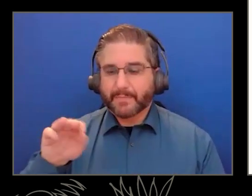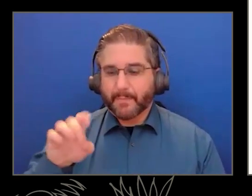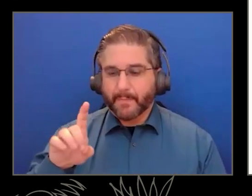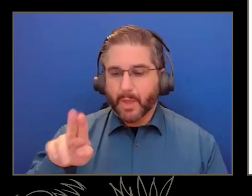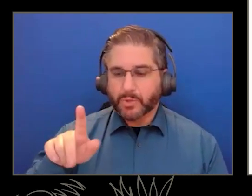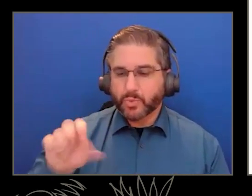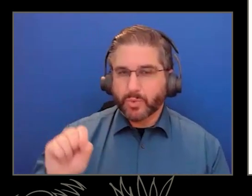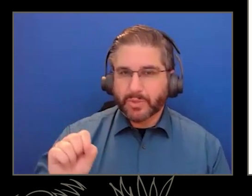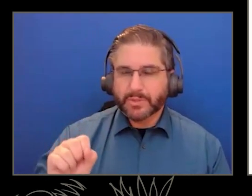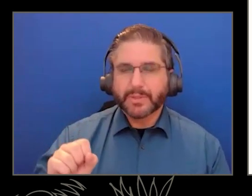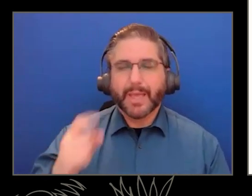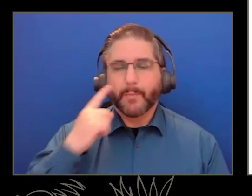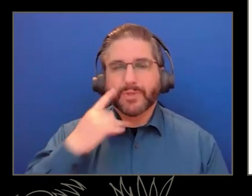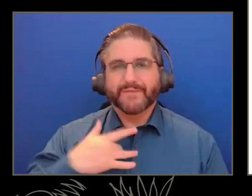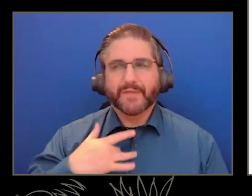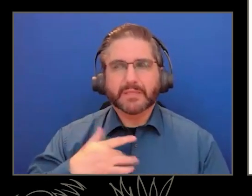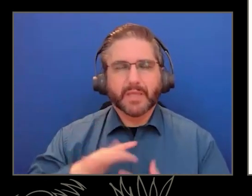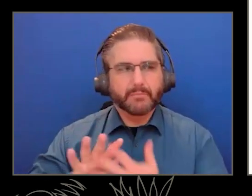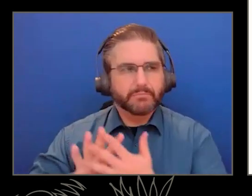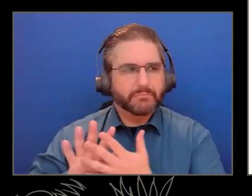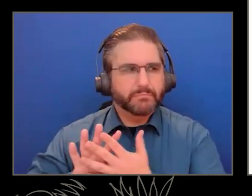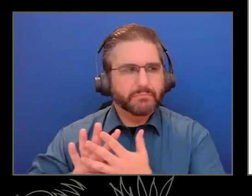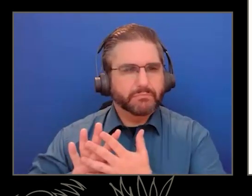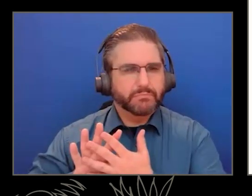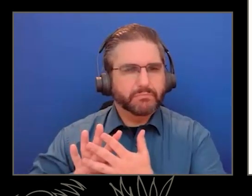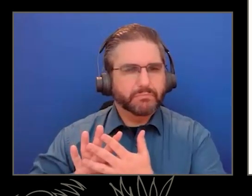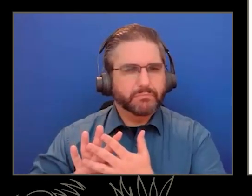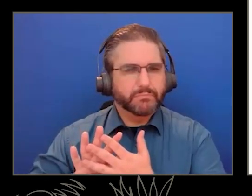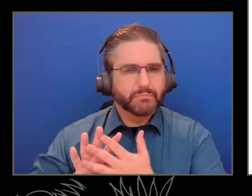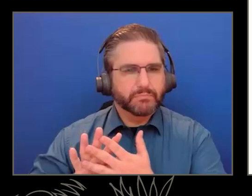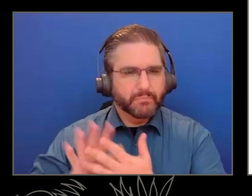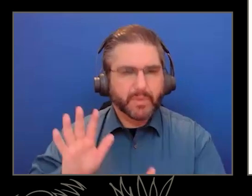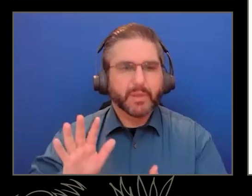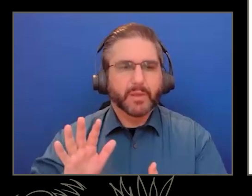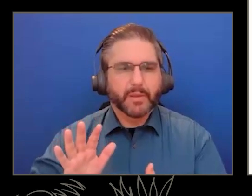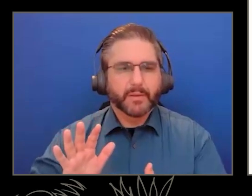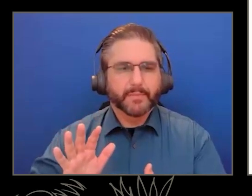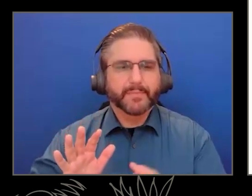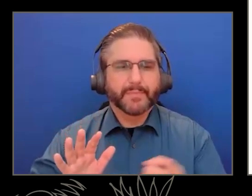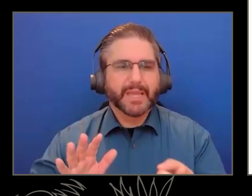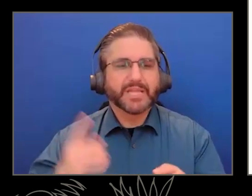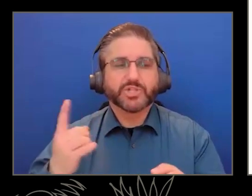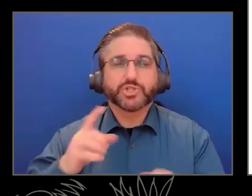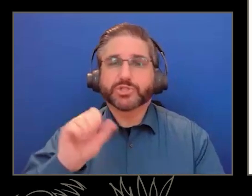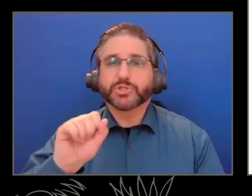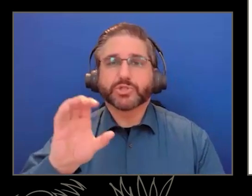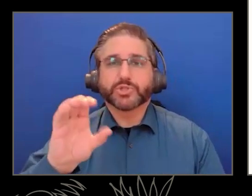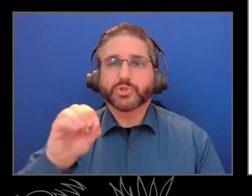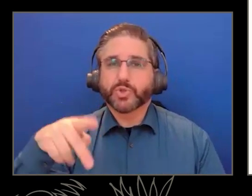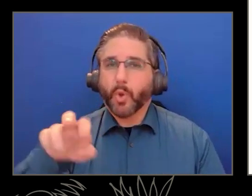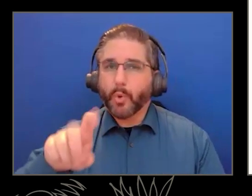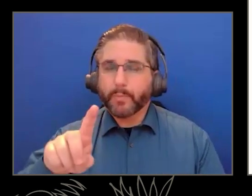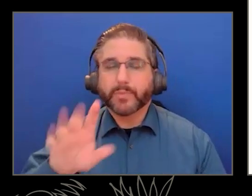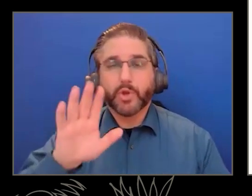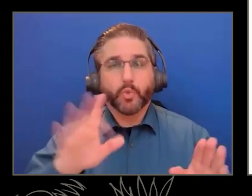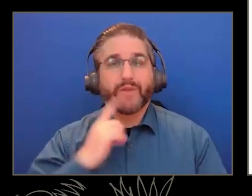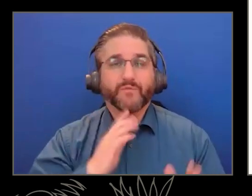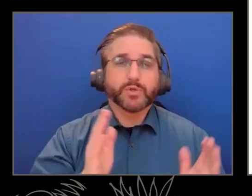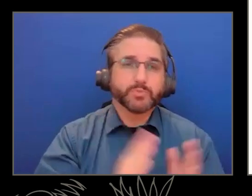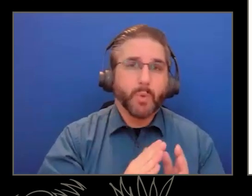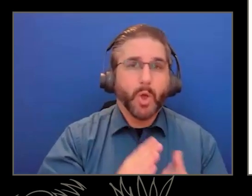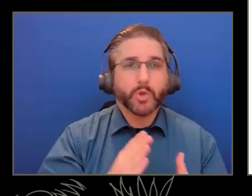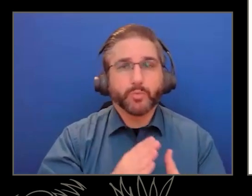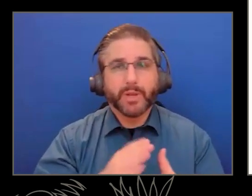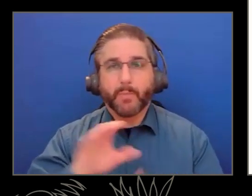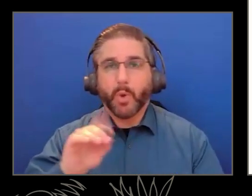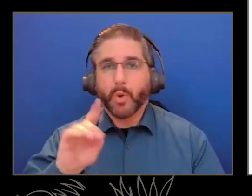it feels comfortable. It's something that you already know, but it's just scoped. They're great for small to medium code bases, and there's no runtime cost at all,